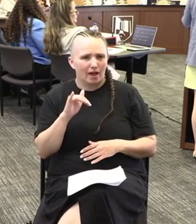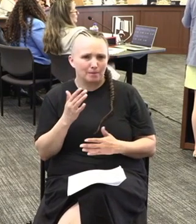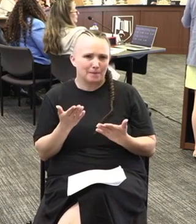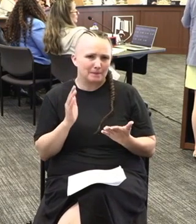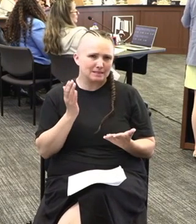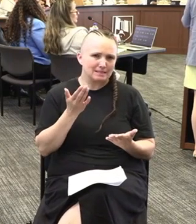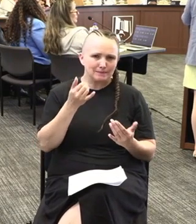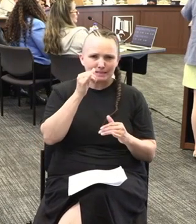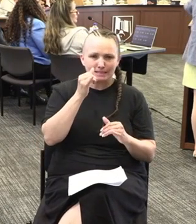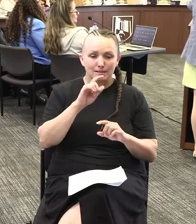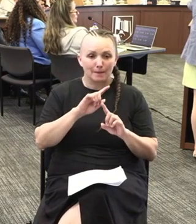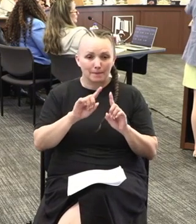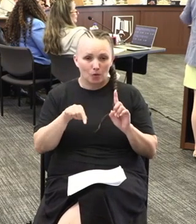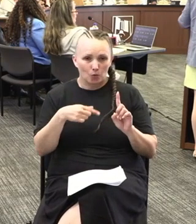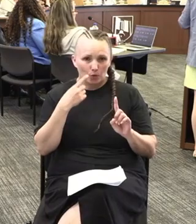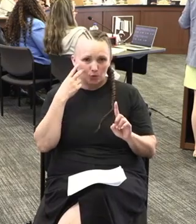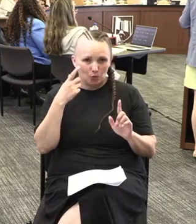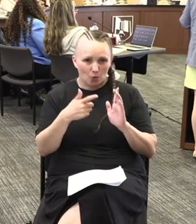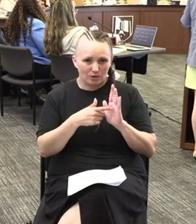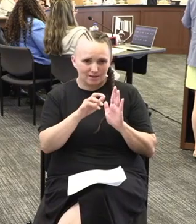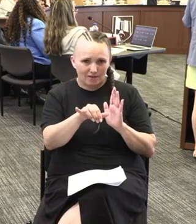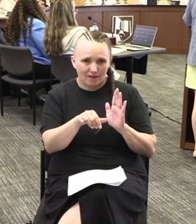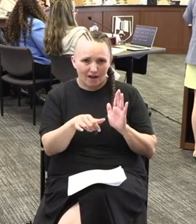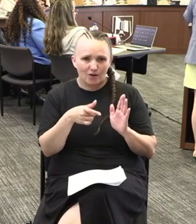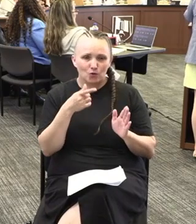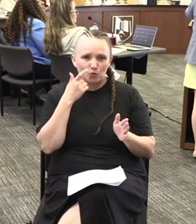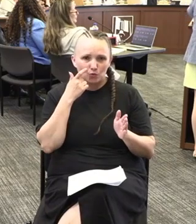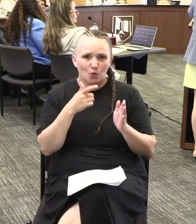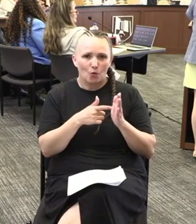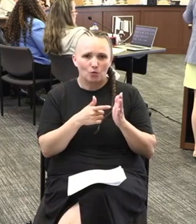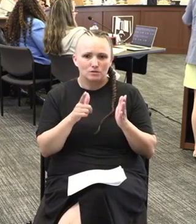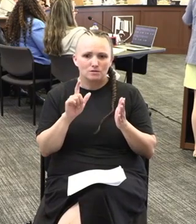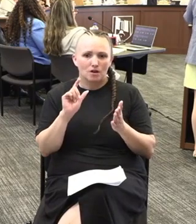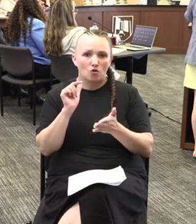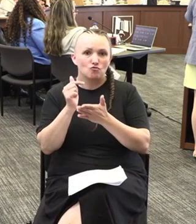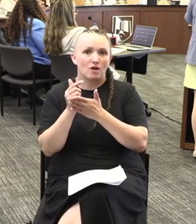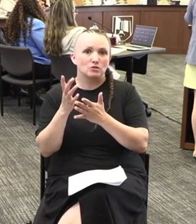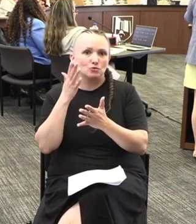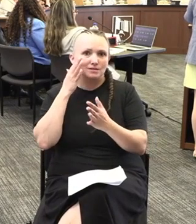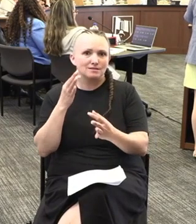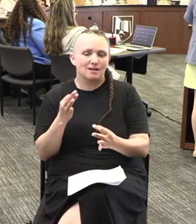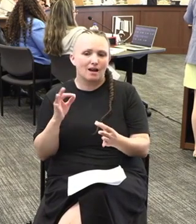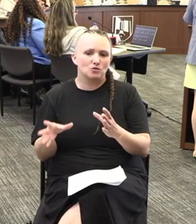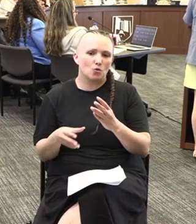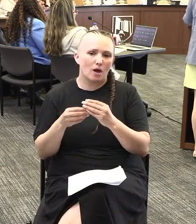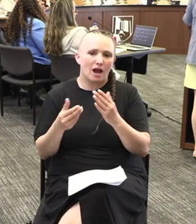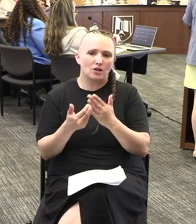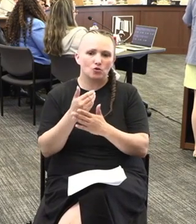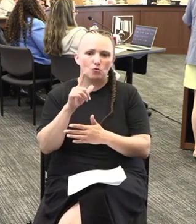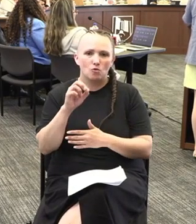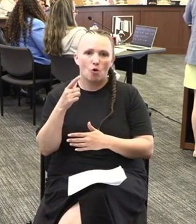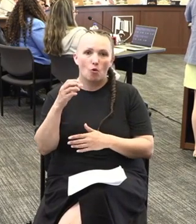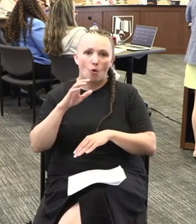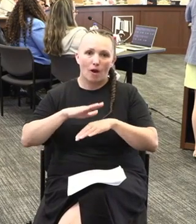see things like that, you see things like a graduate deciding to put the new logo on their